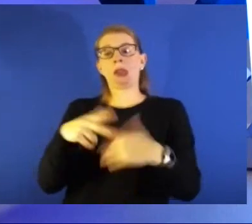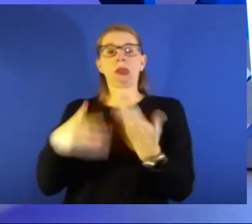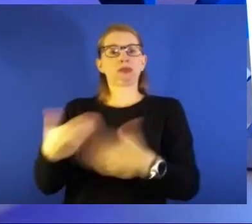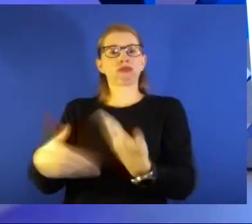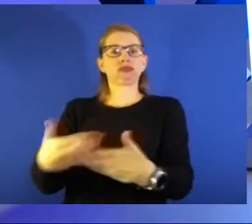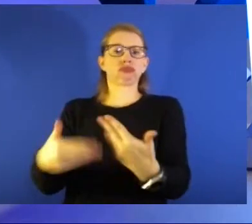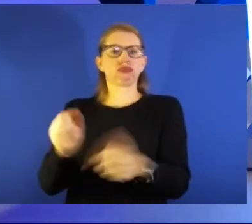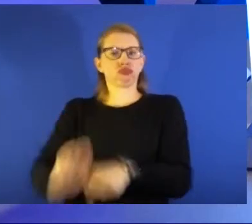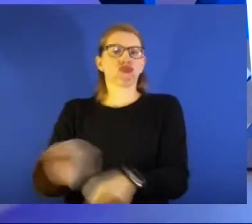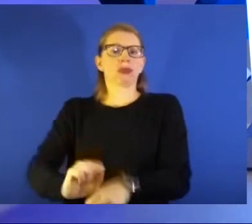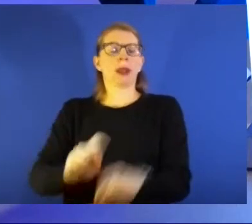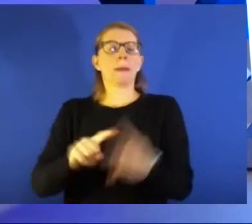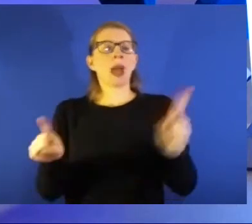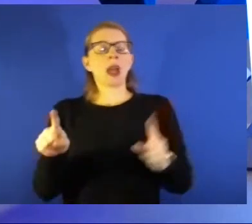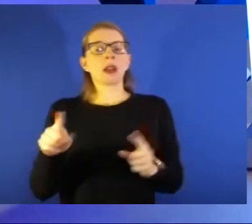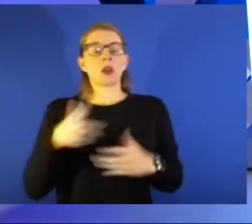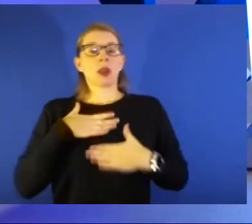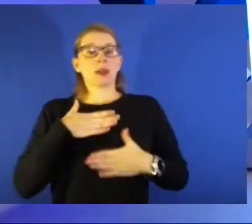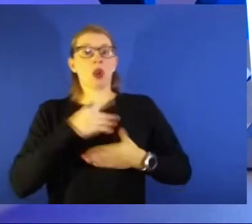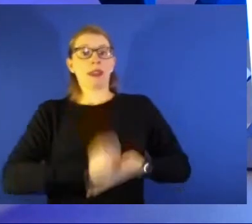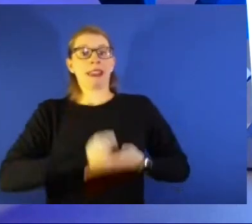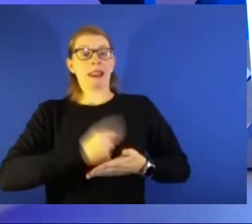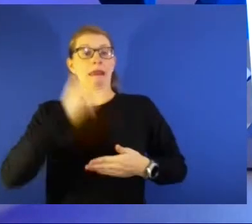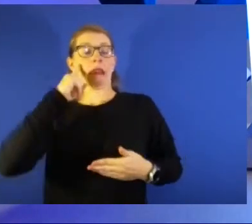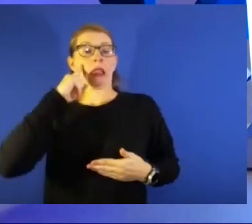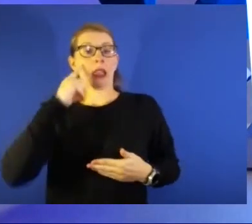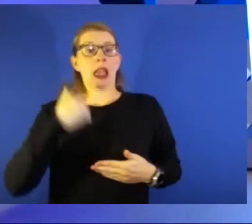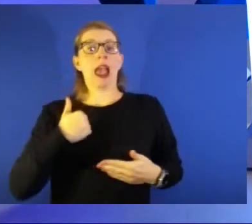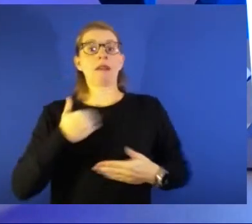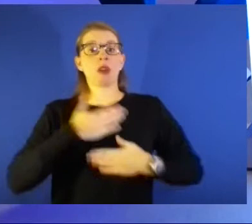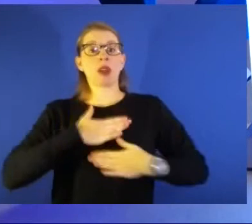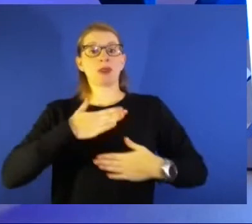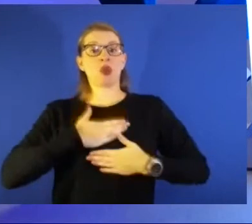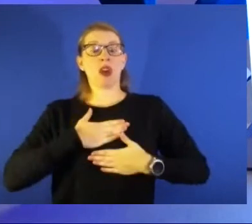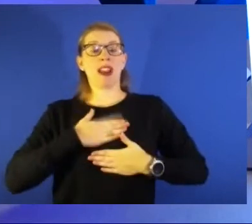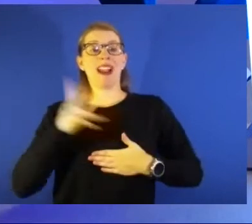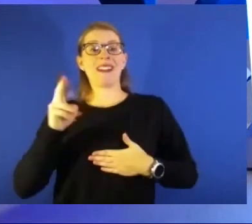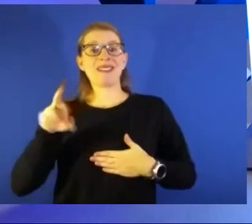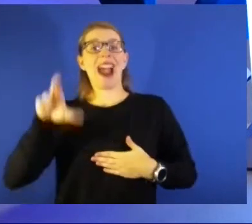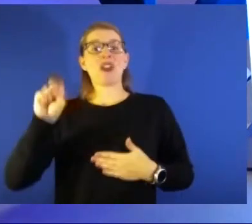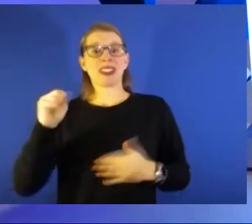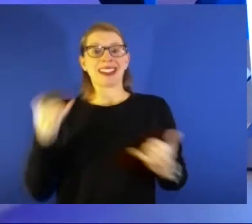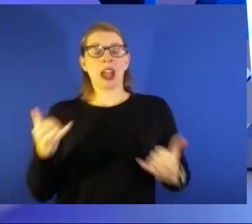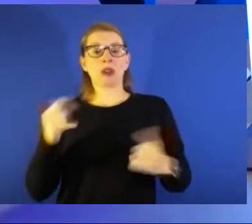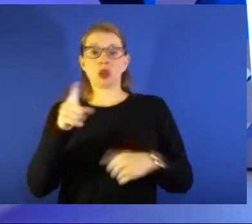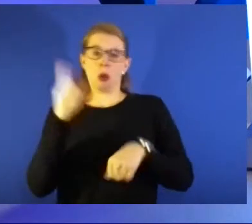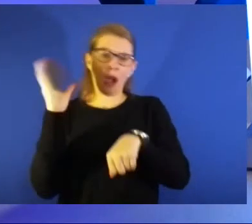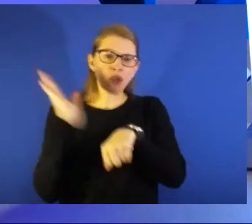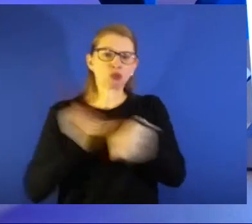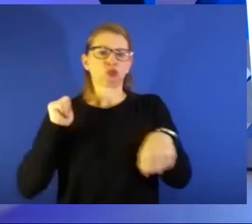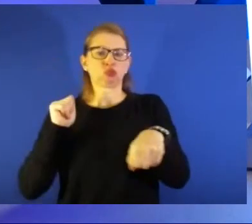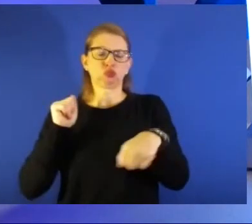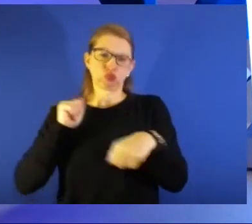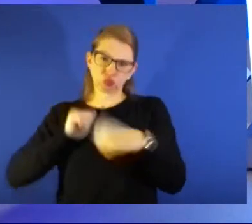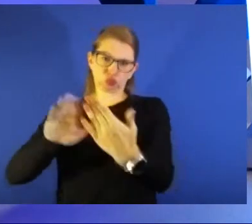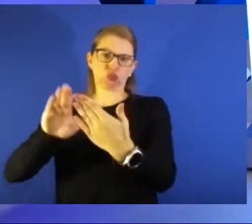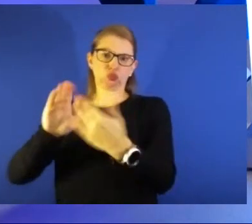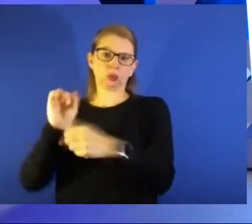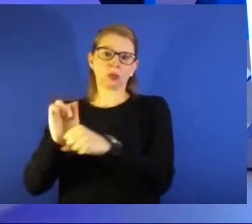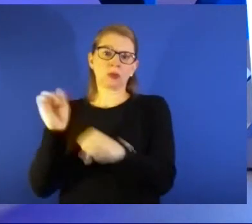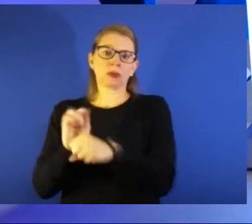when you think about your respiratory therapist, we have a respiratory virus now. I mean, you are called to duty for sure. Tell people